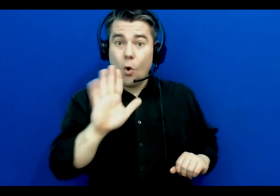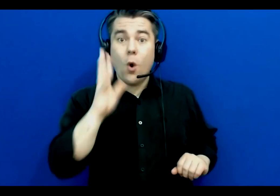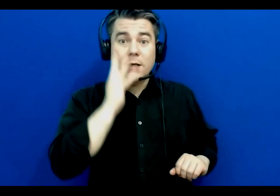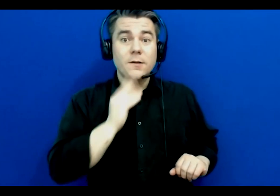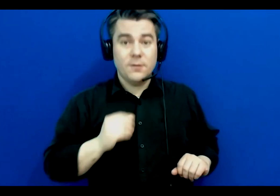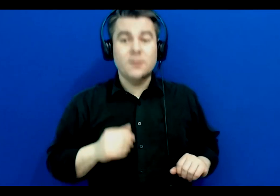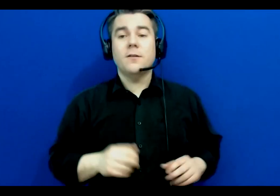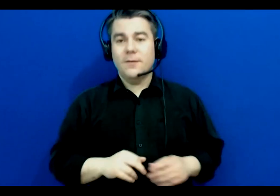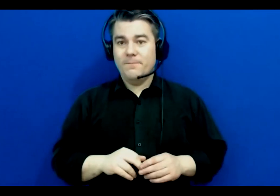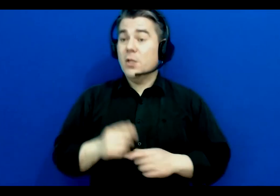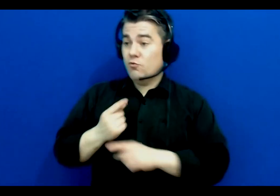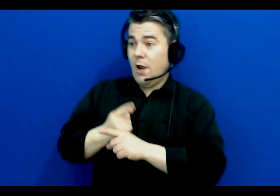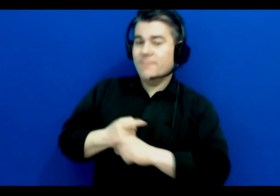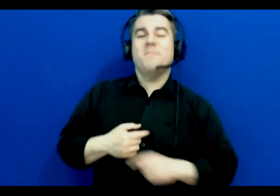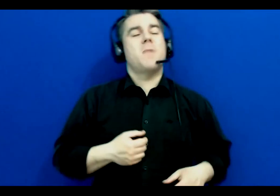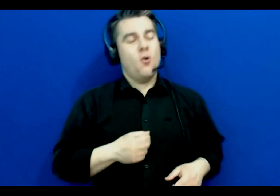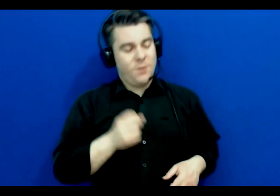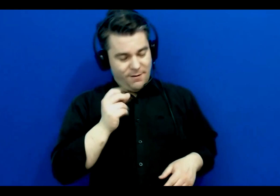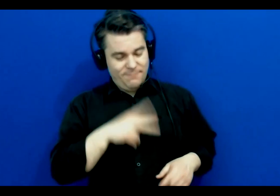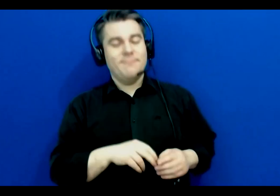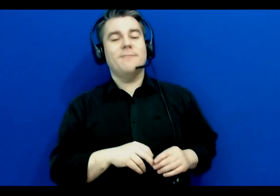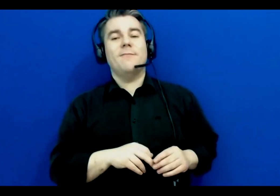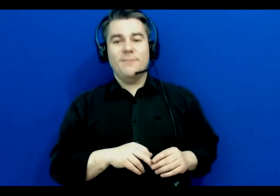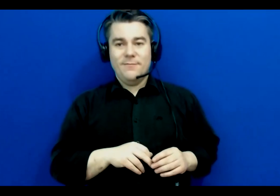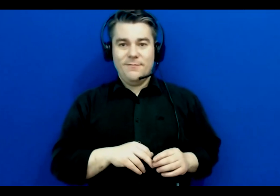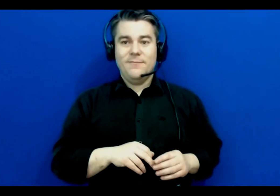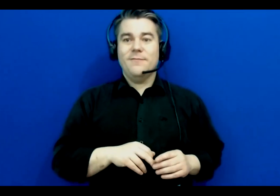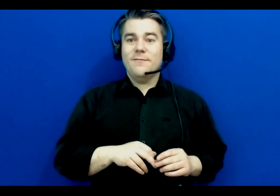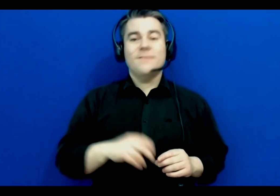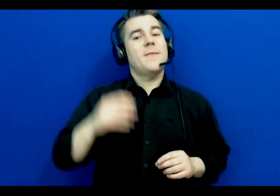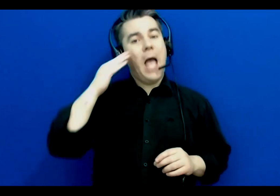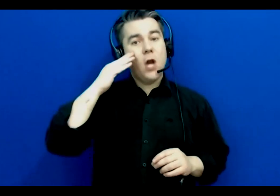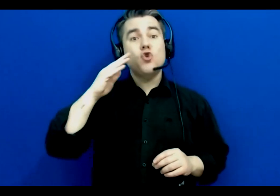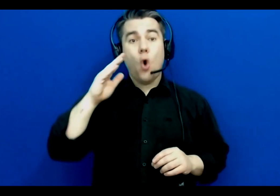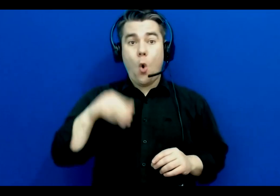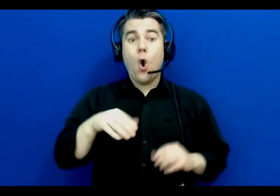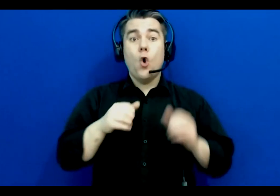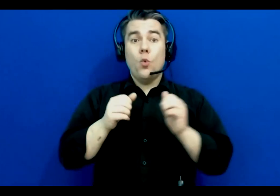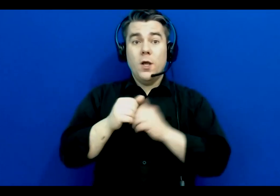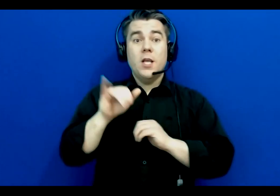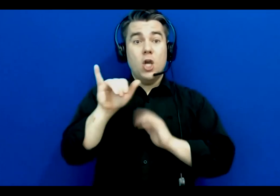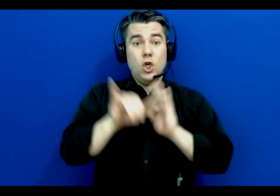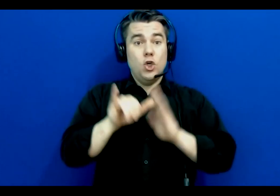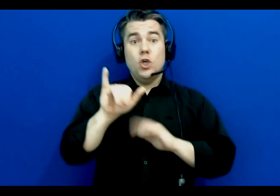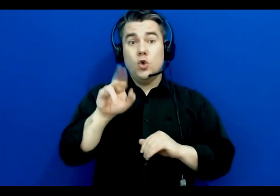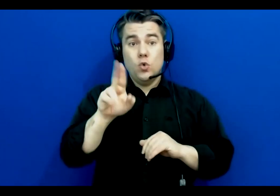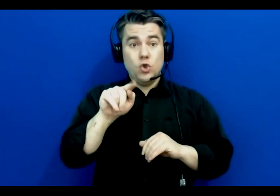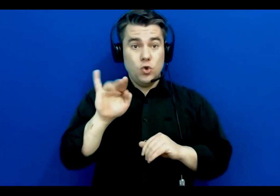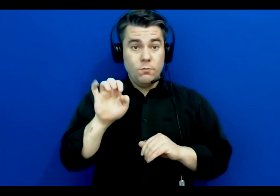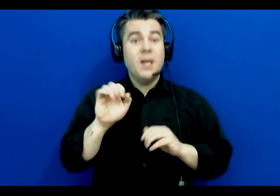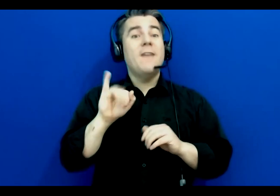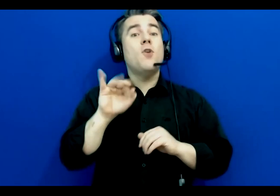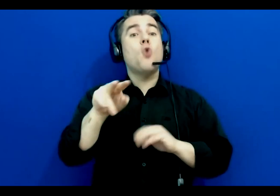That's right. Okay. Okay. I know with YouTube, if you record yourself